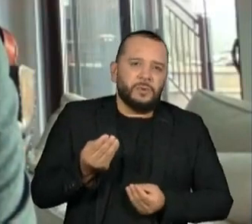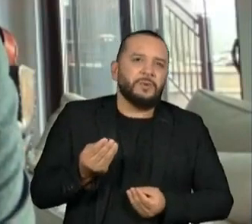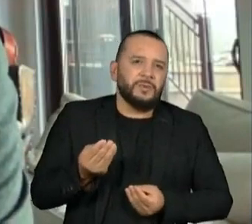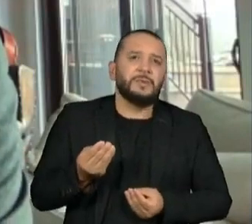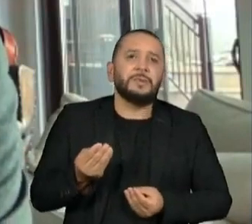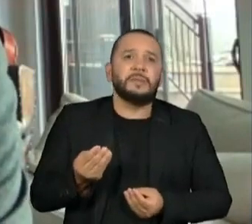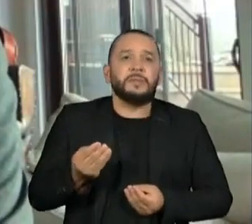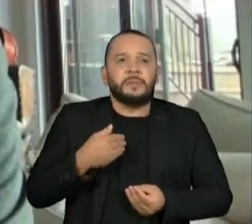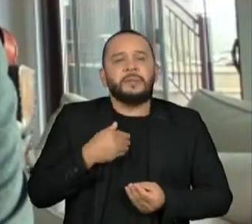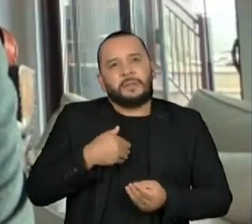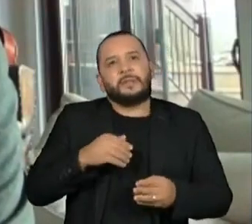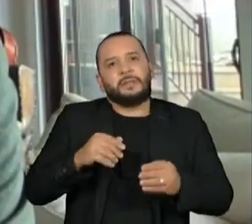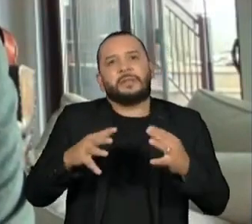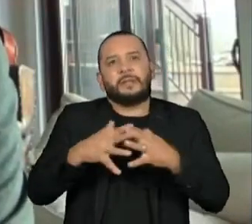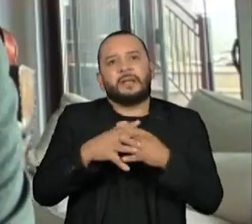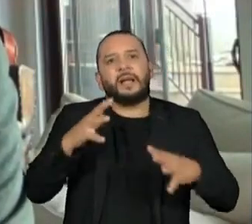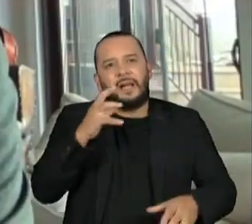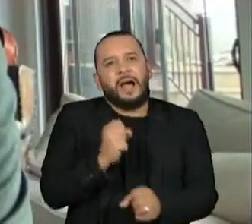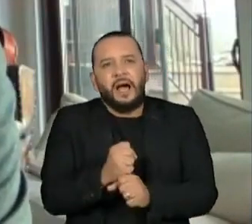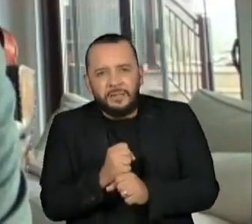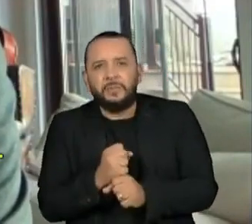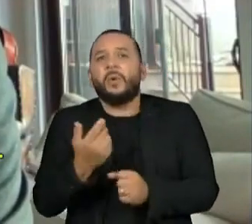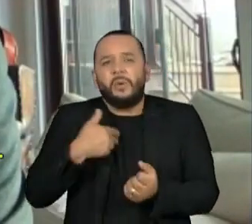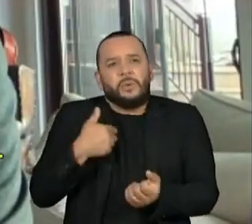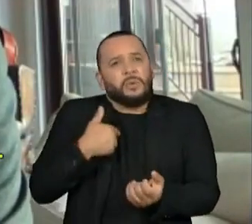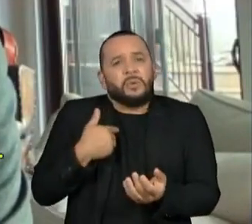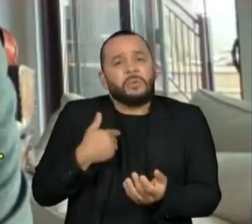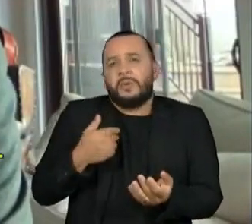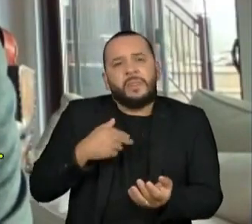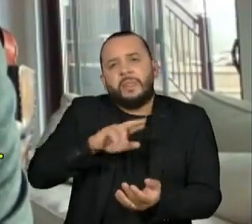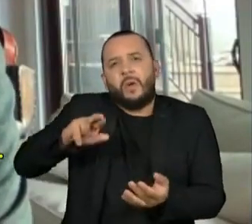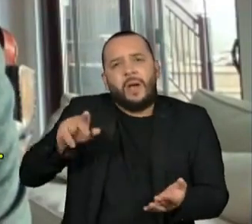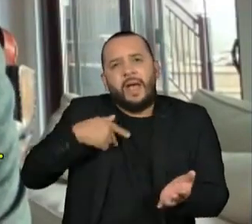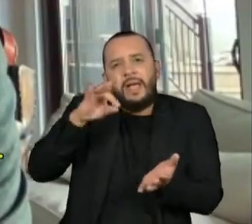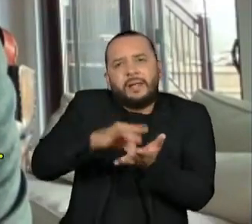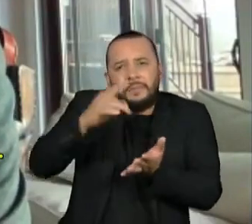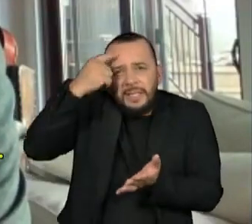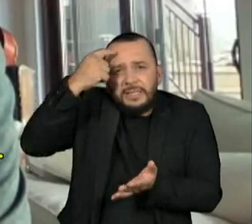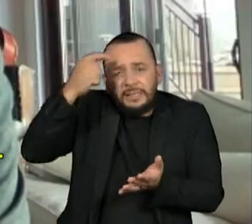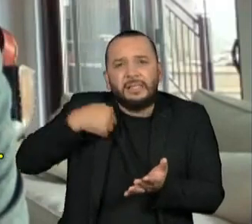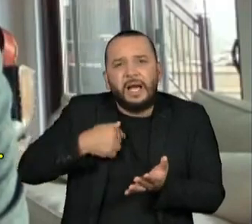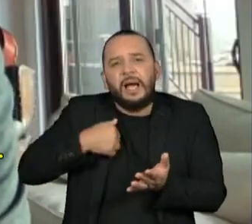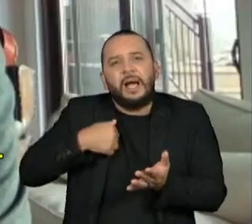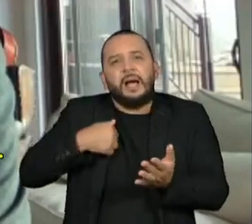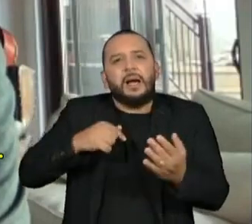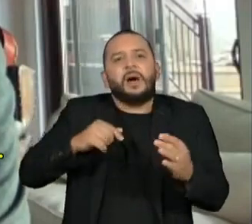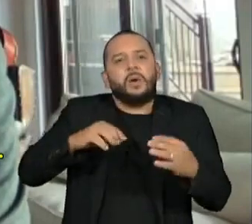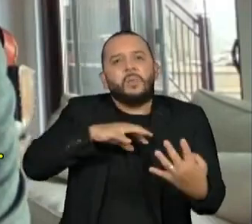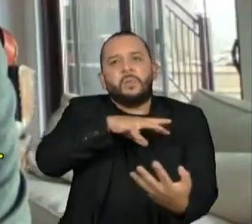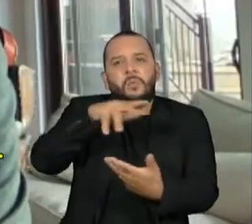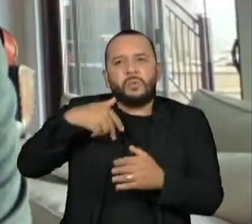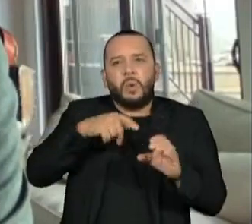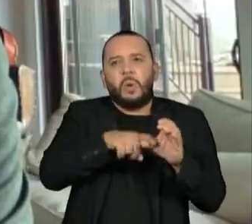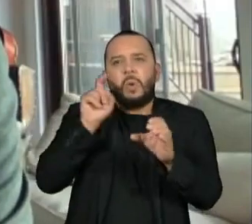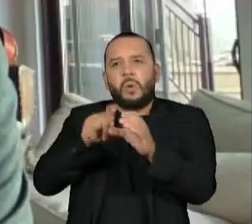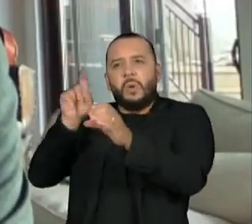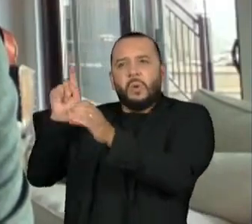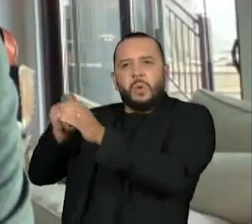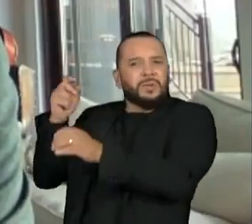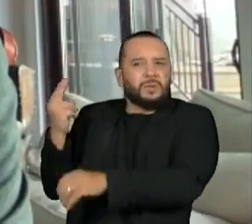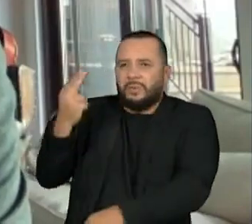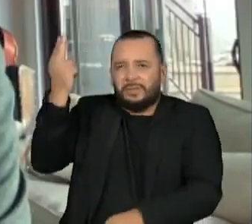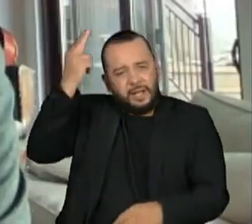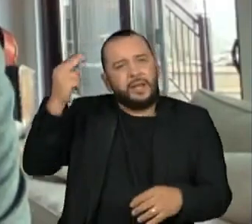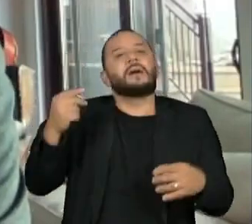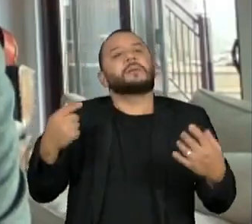in Glasgow. In the end, it's not realistic to think that the world can be primarily dependent on renewables. There